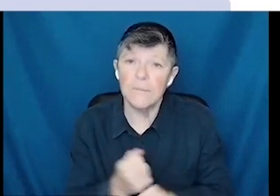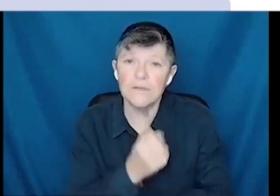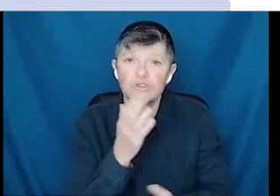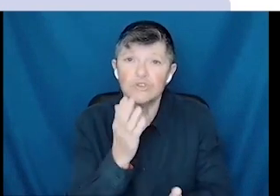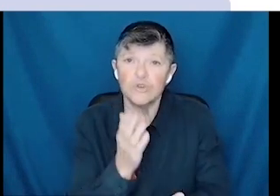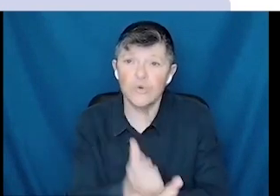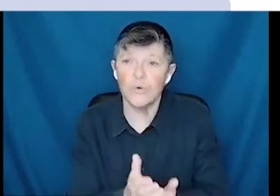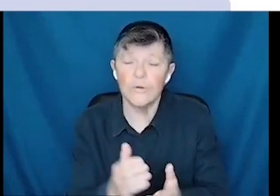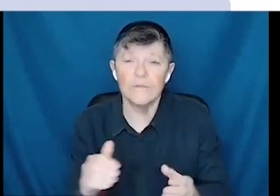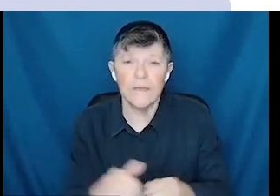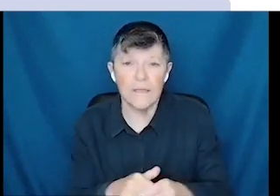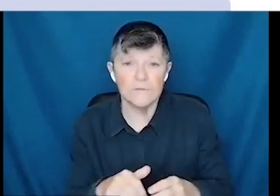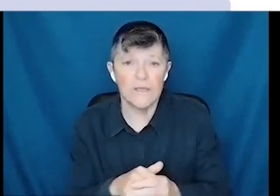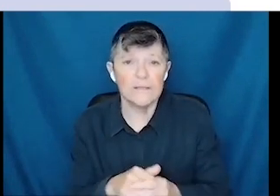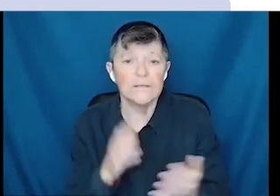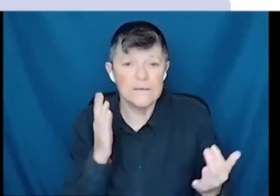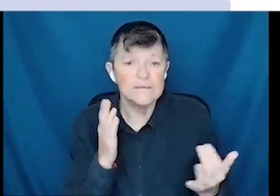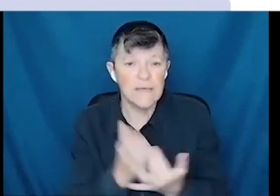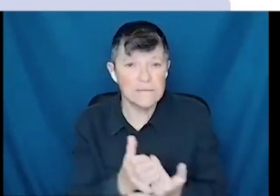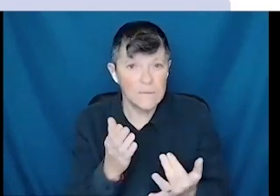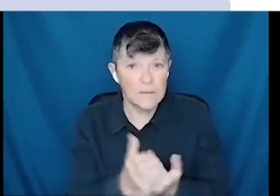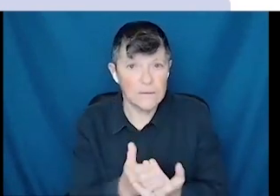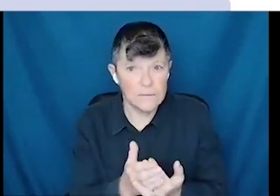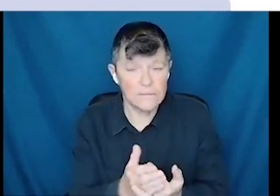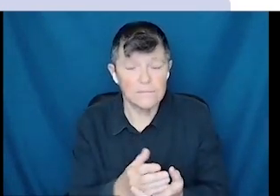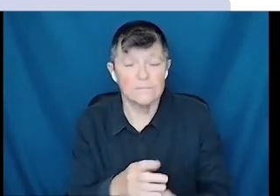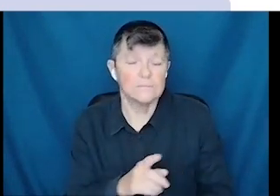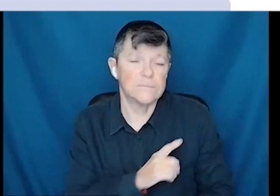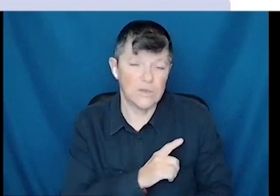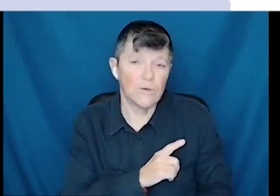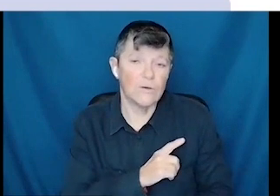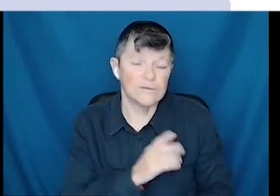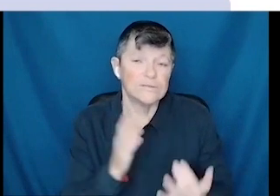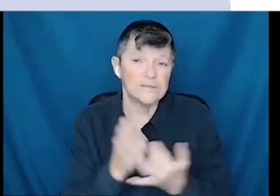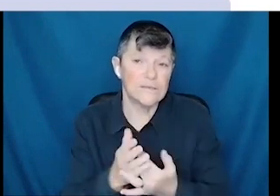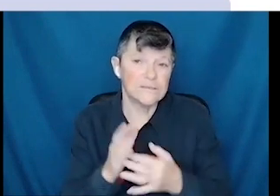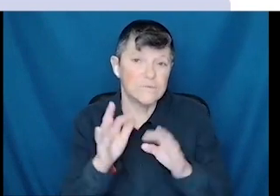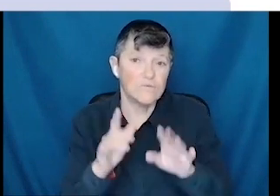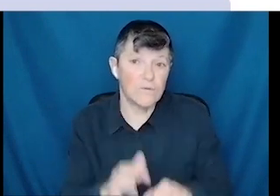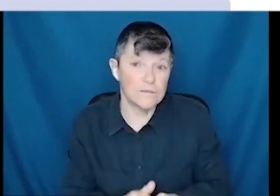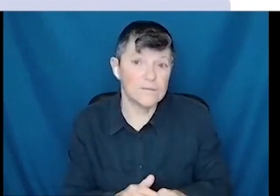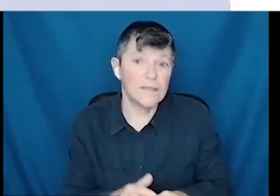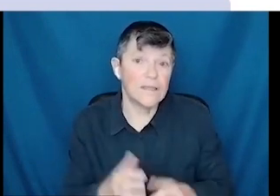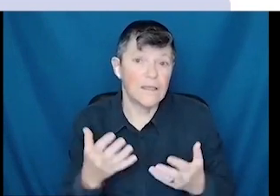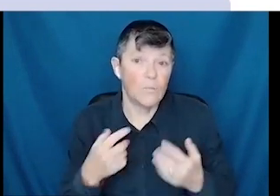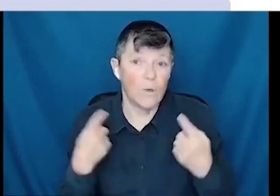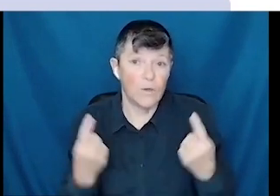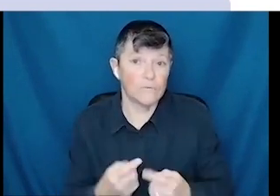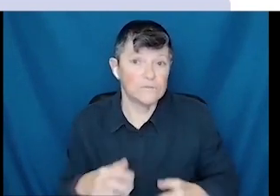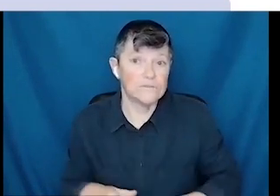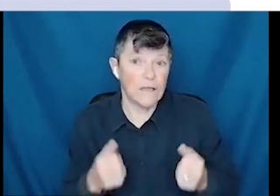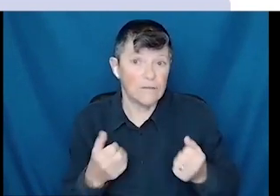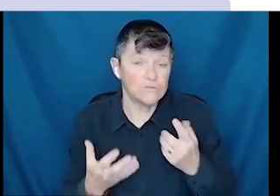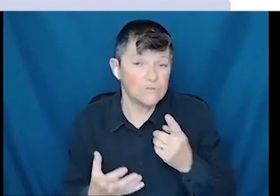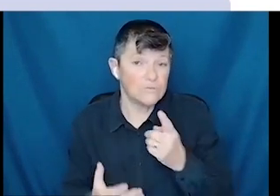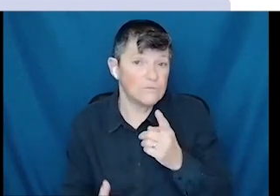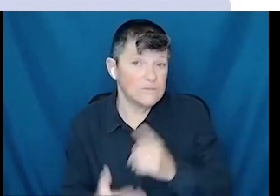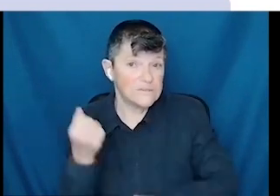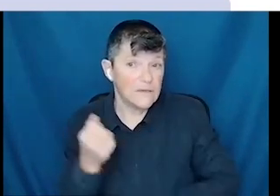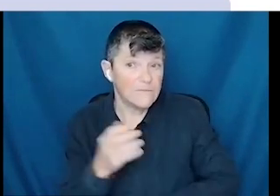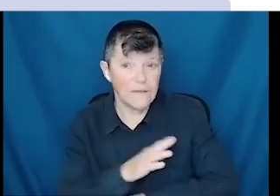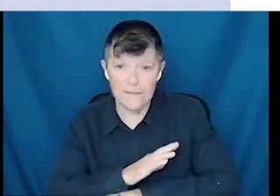is accessible, because accessible writing, as we all began to discover through this process, is not at all